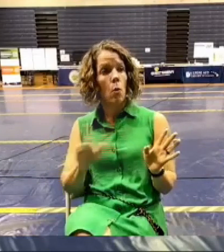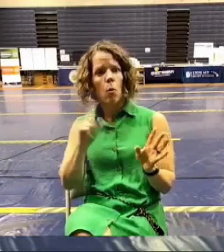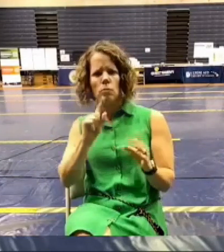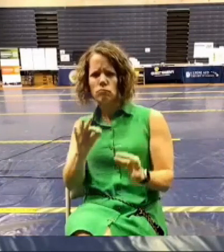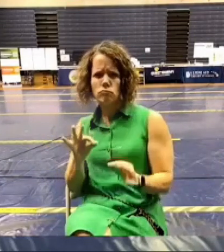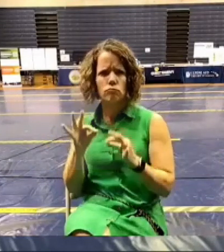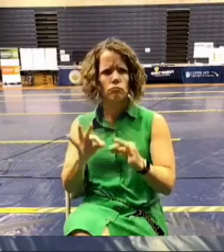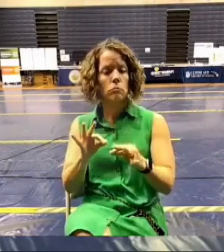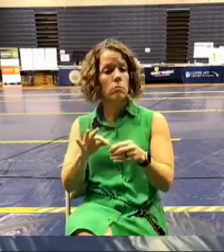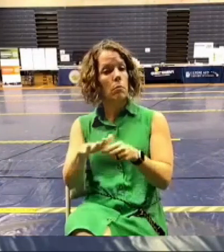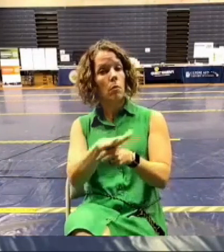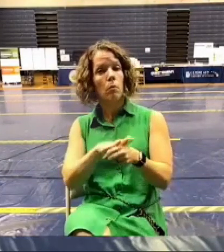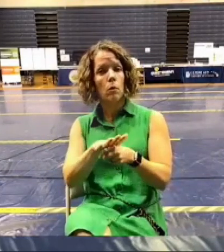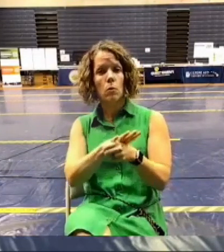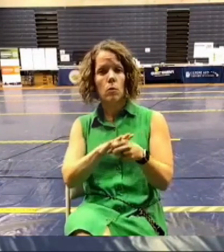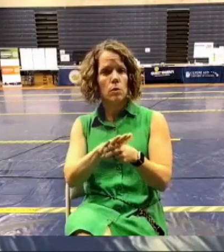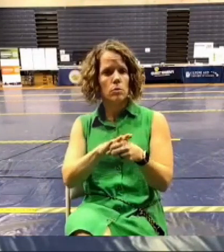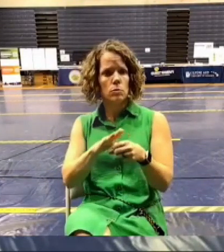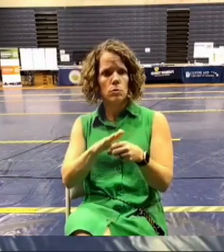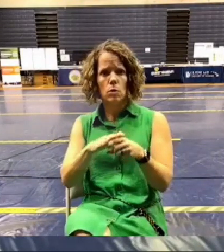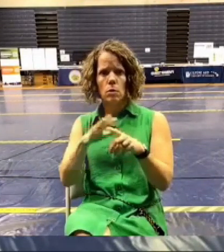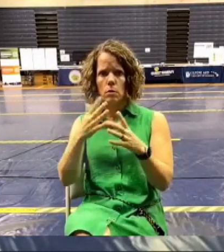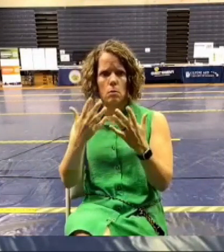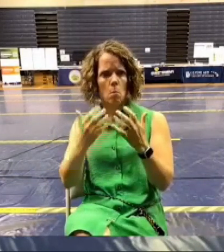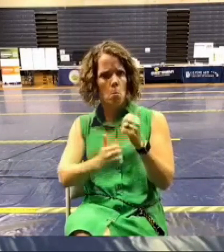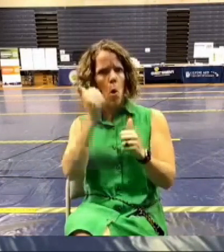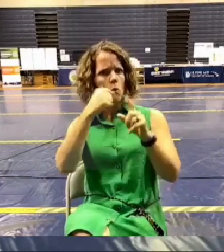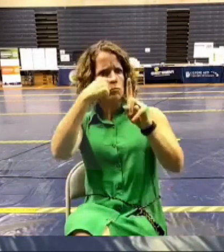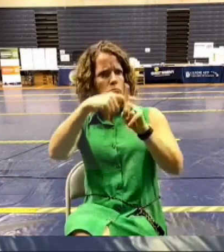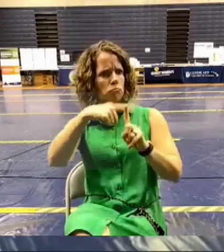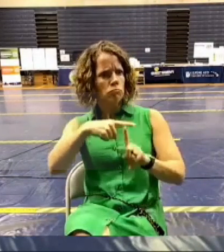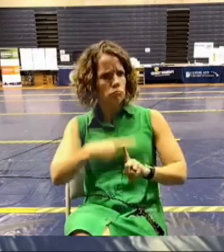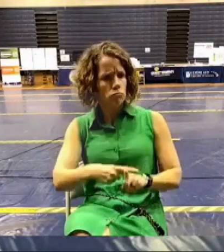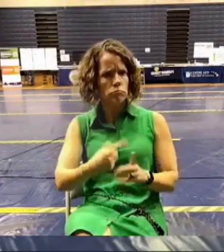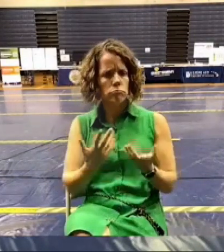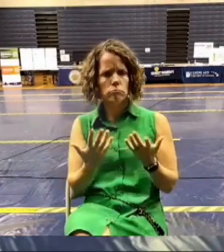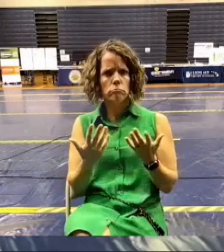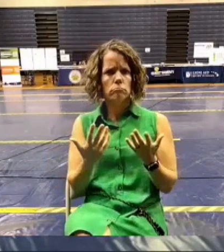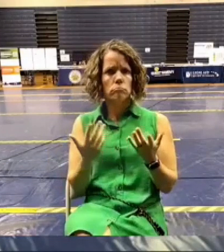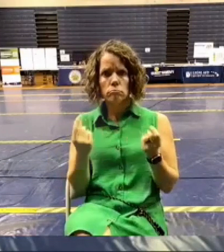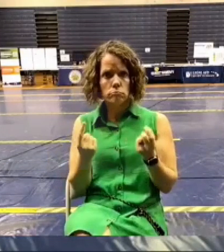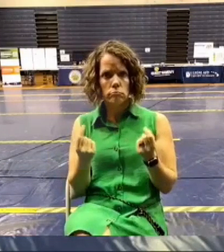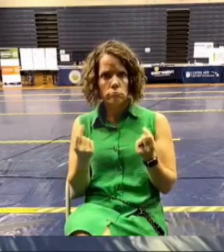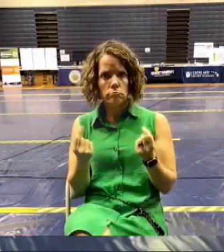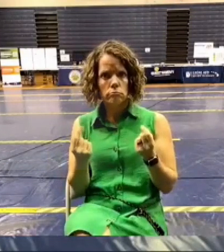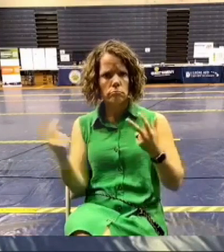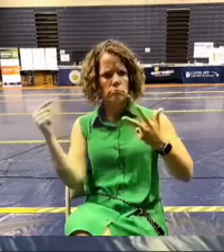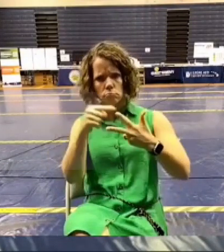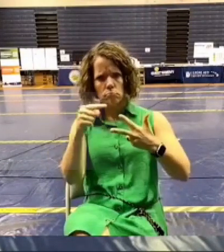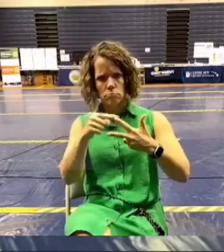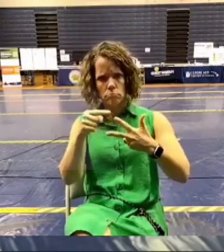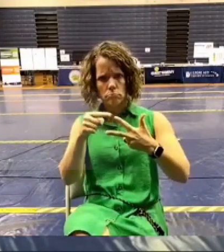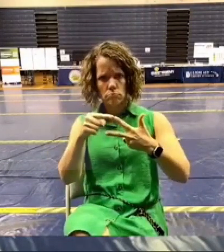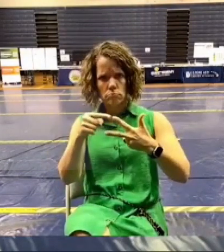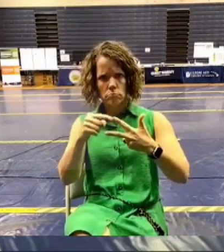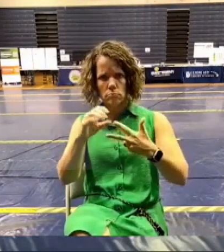minimize all the other pros and cons that was listed is number